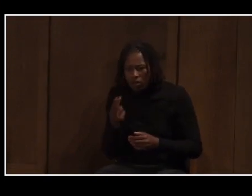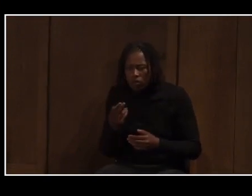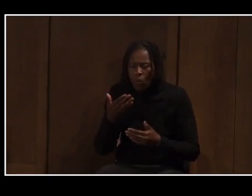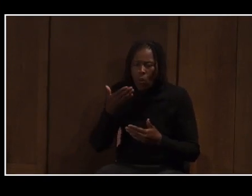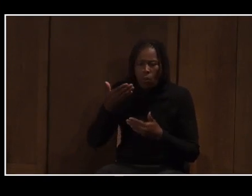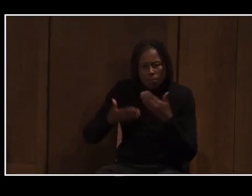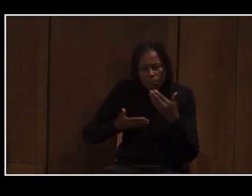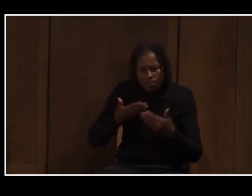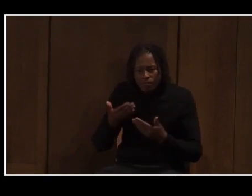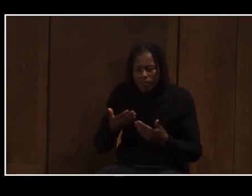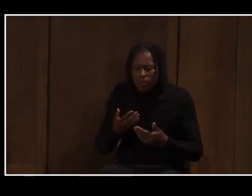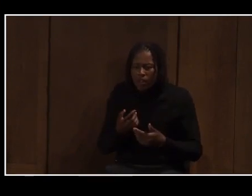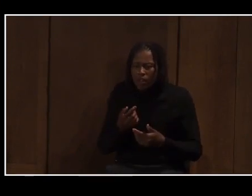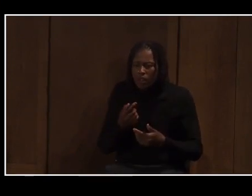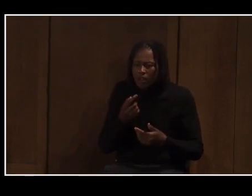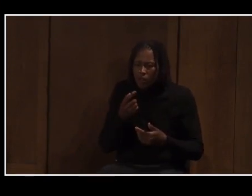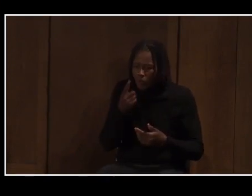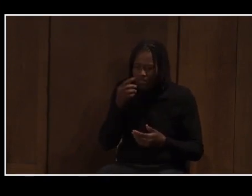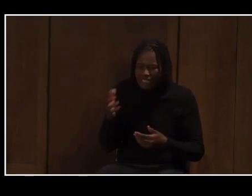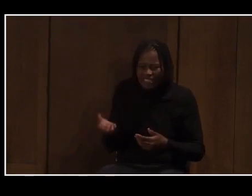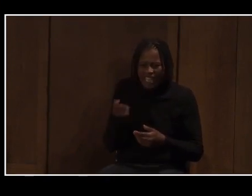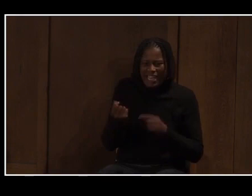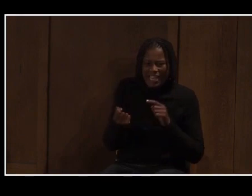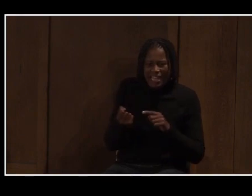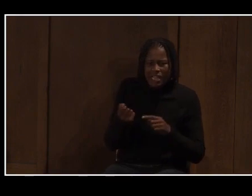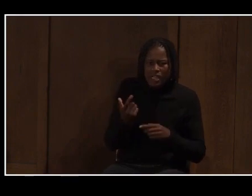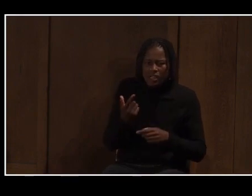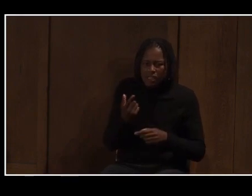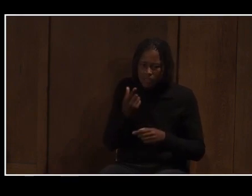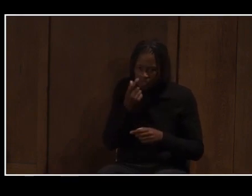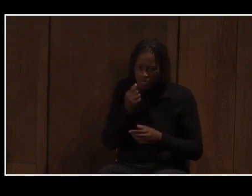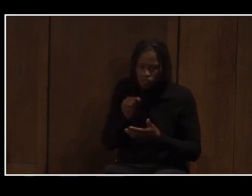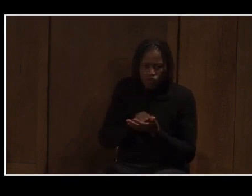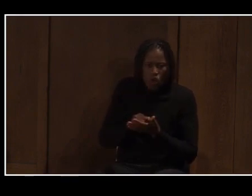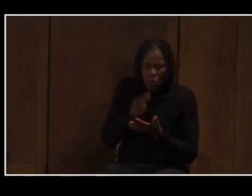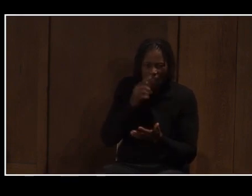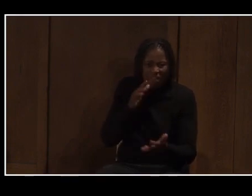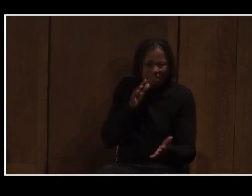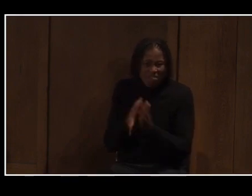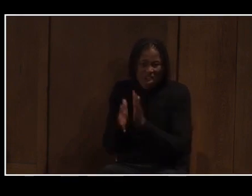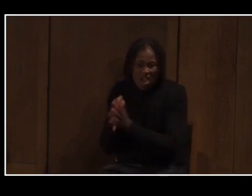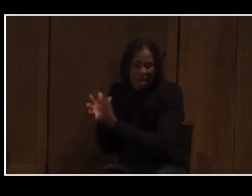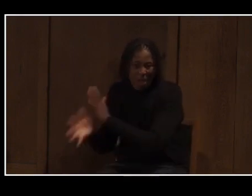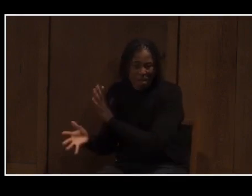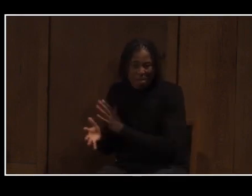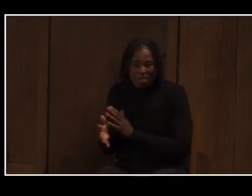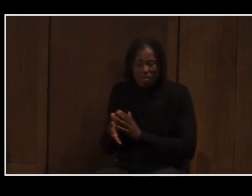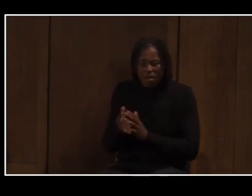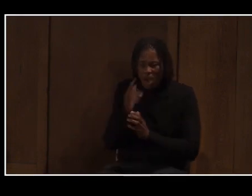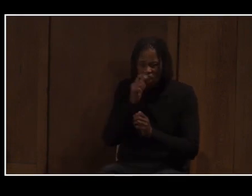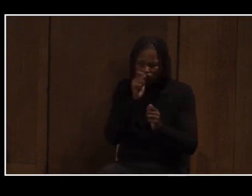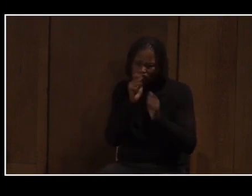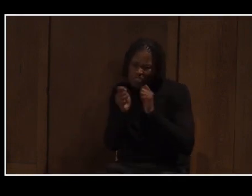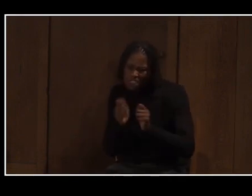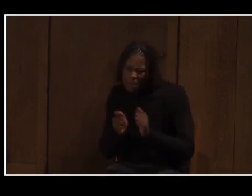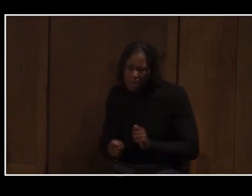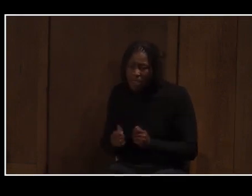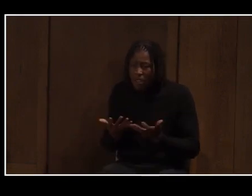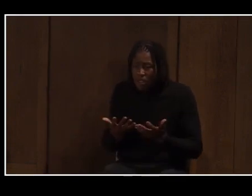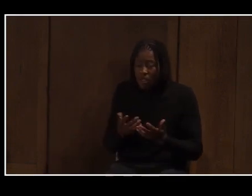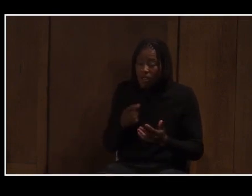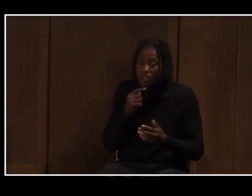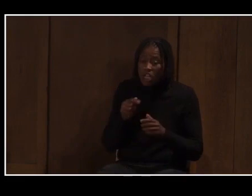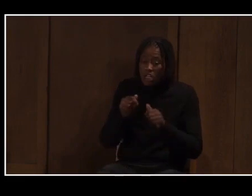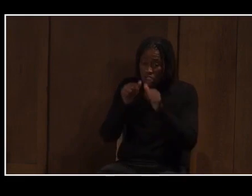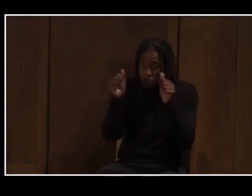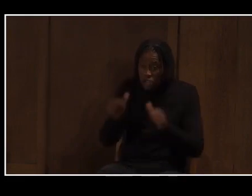go, I'm sorry for the children, sorry in terms of the children, we'll fuck it up. Like, I'm going to twist it up and reshape it and shape-shift this piece that